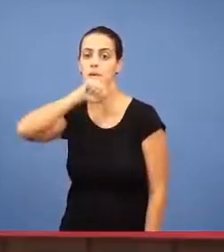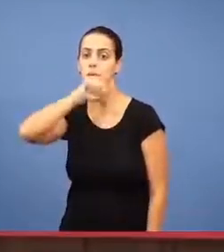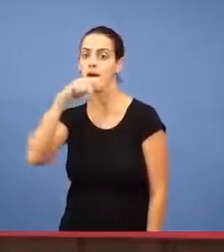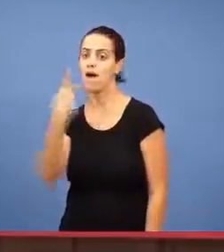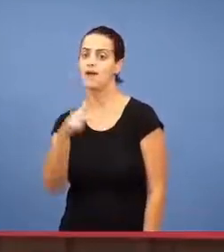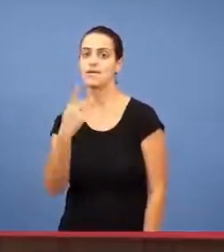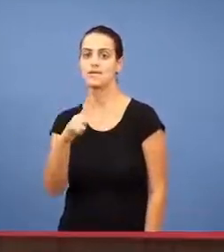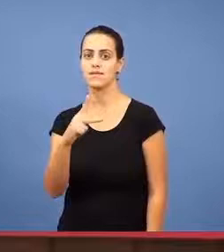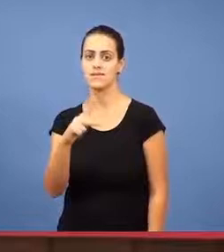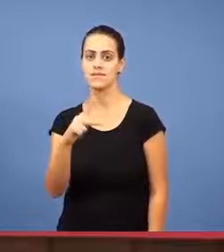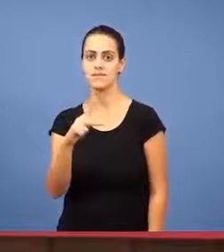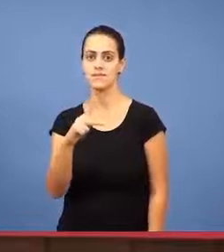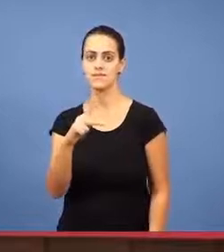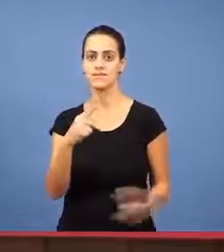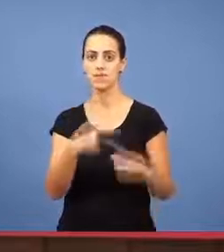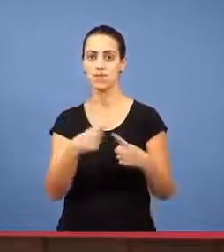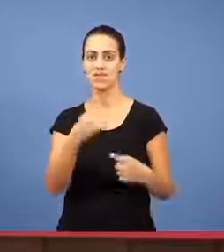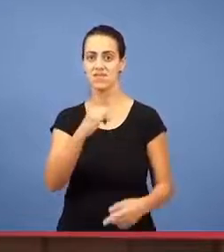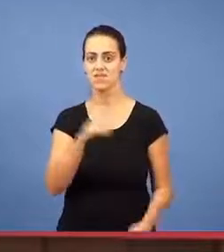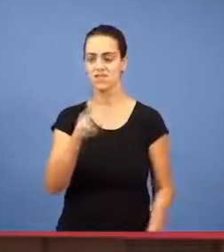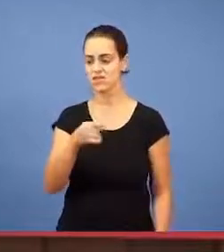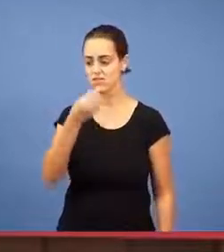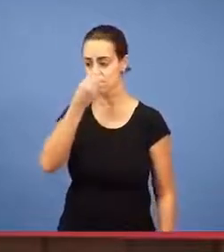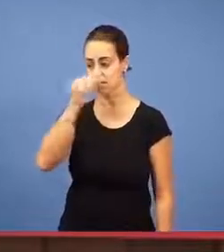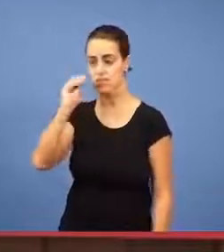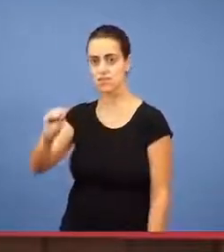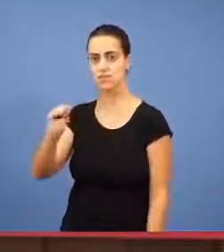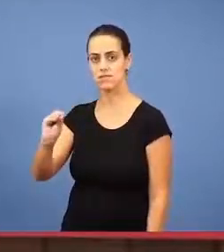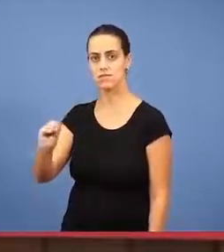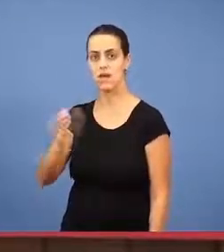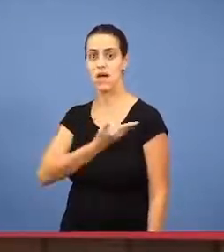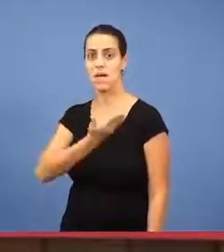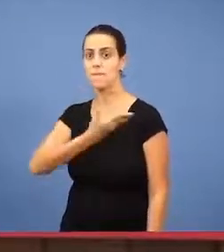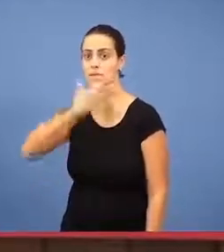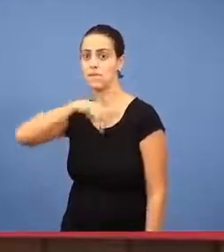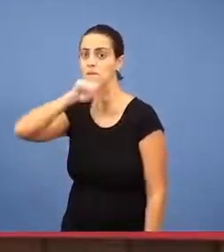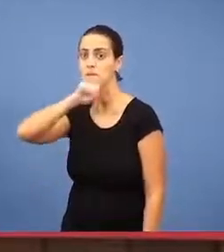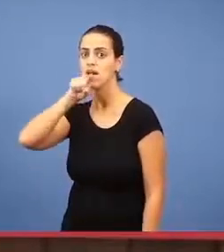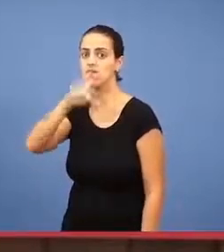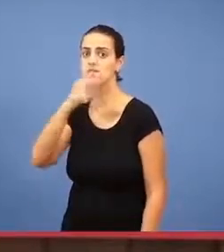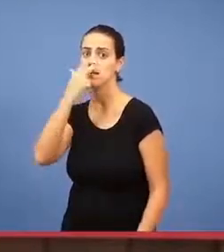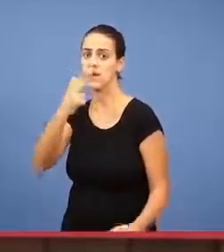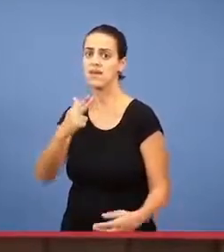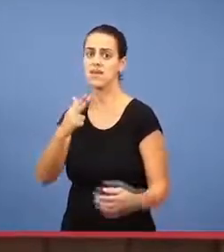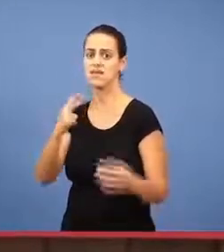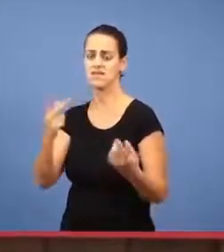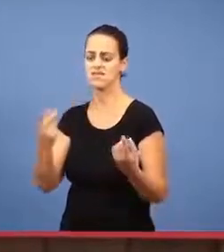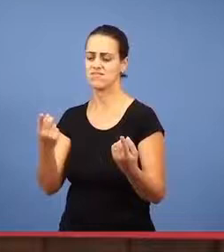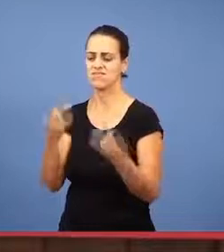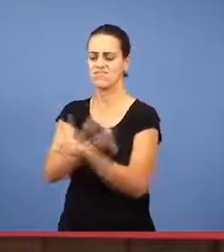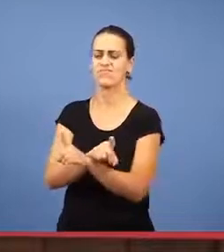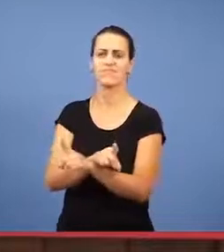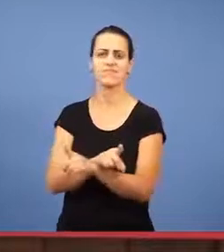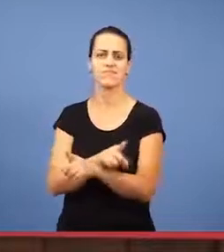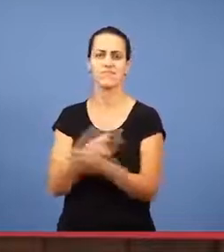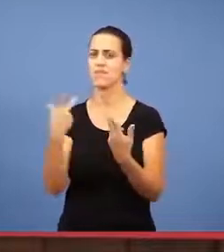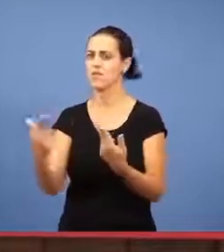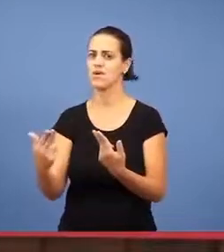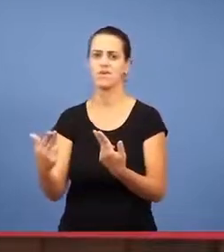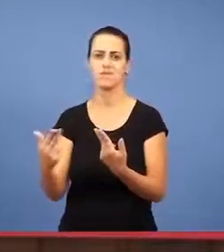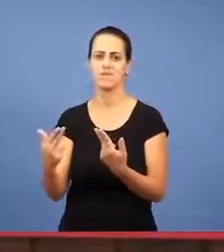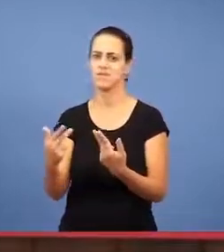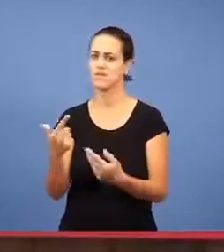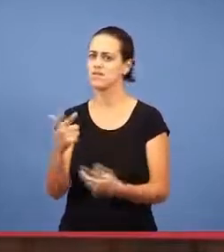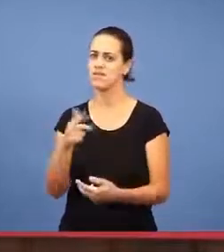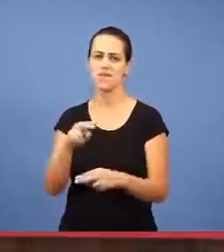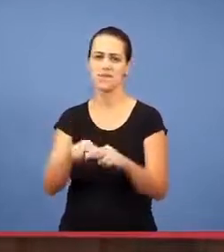despise the friend of a father, you are an accomplice with the enemies of your father.